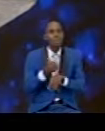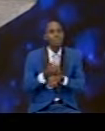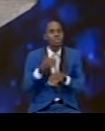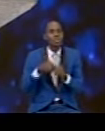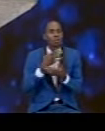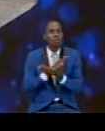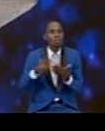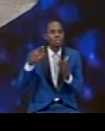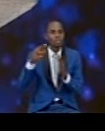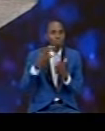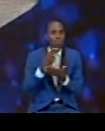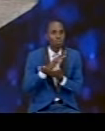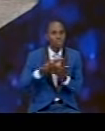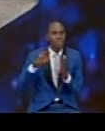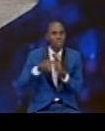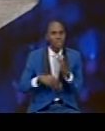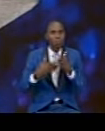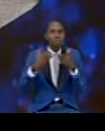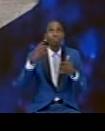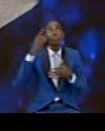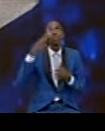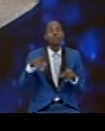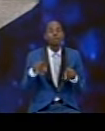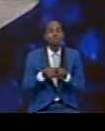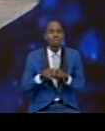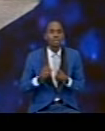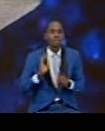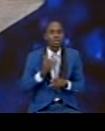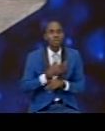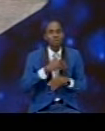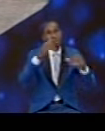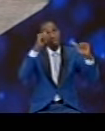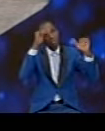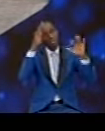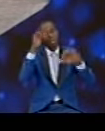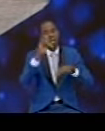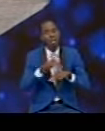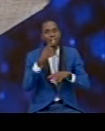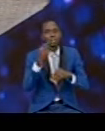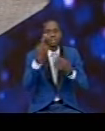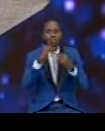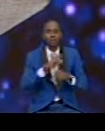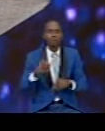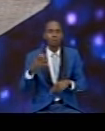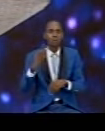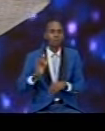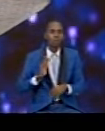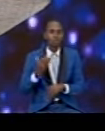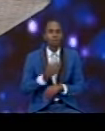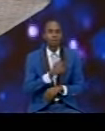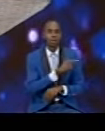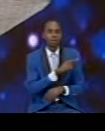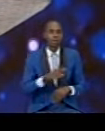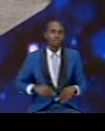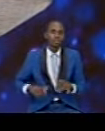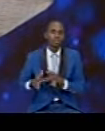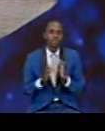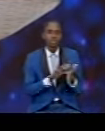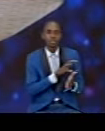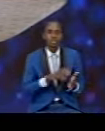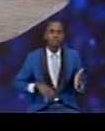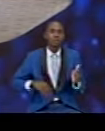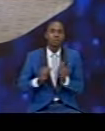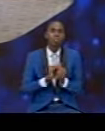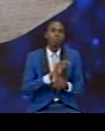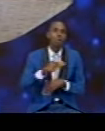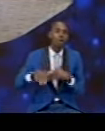holiness before God, even our Father, at the coming of our Lord Jesus